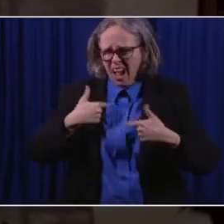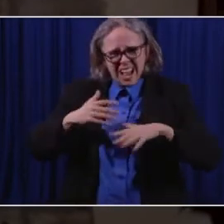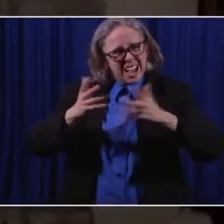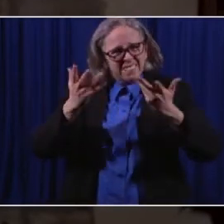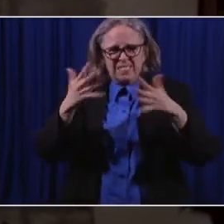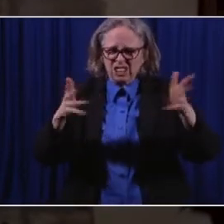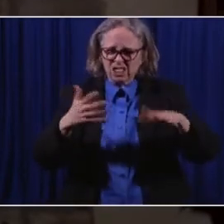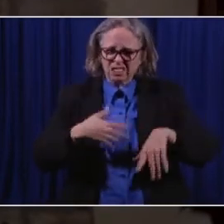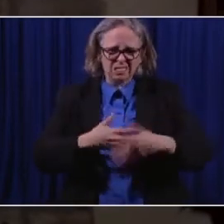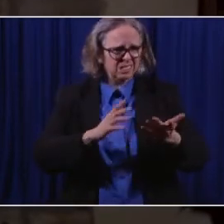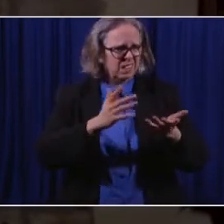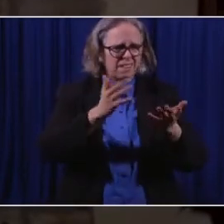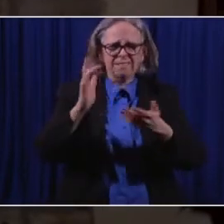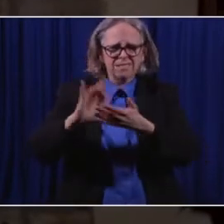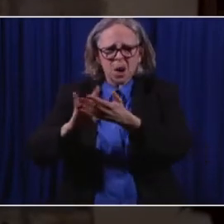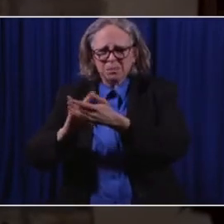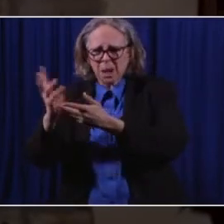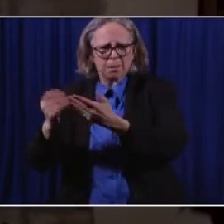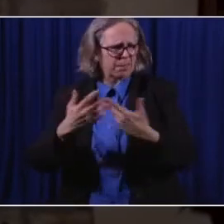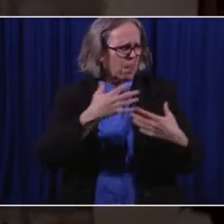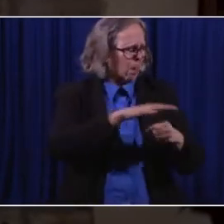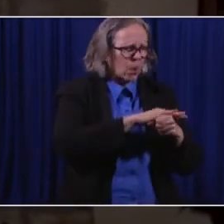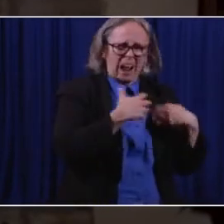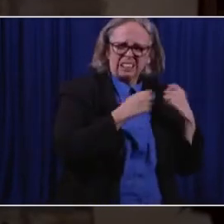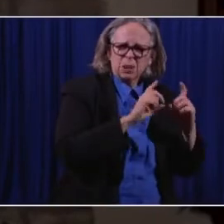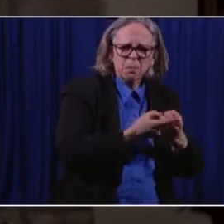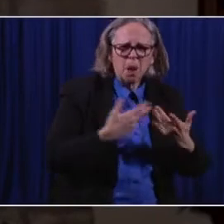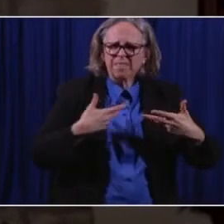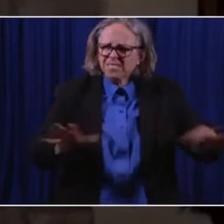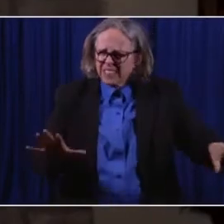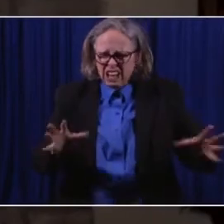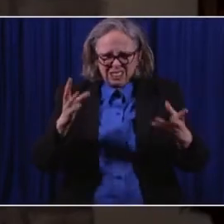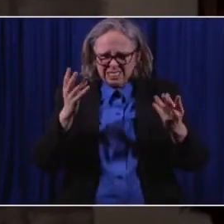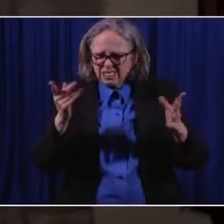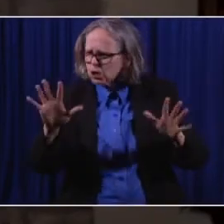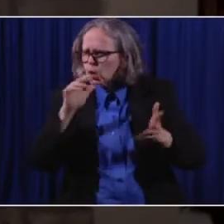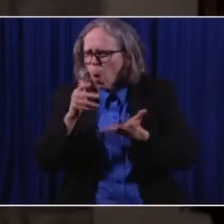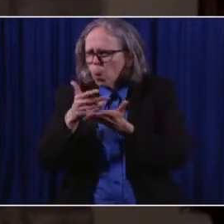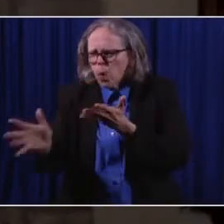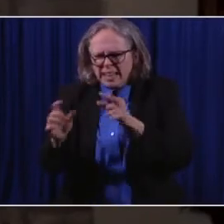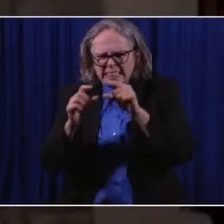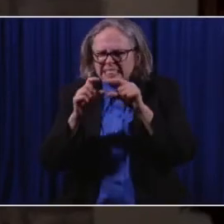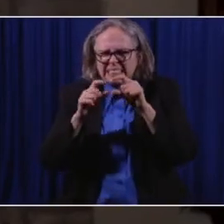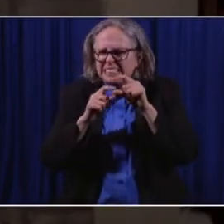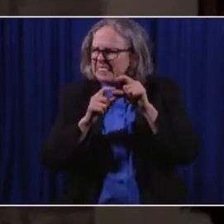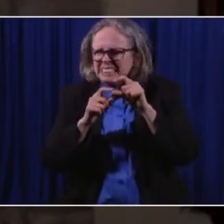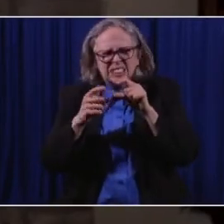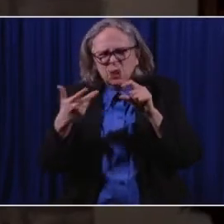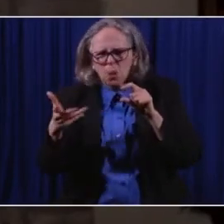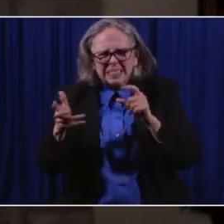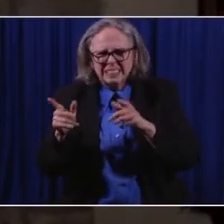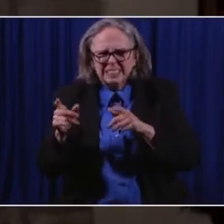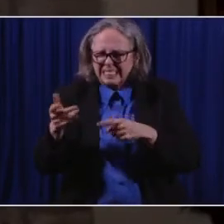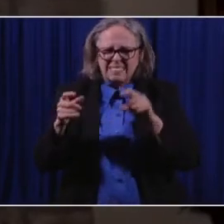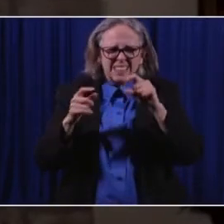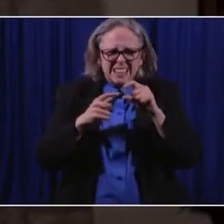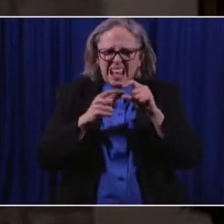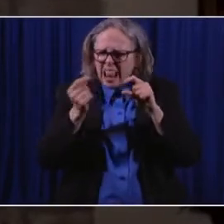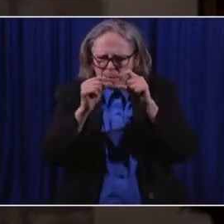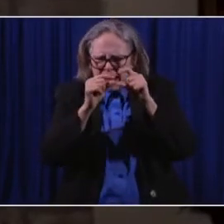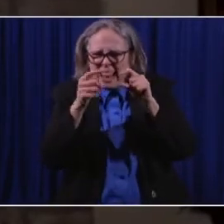dose. You know, if you get down and you've got a few and the time is running out, you know, get them in